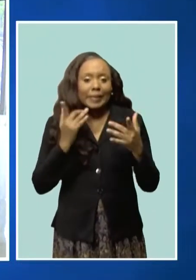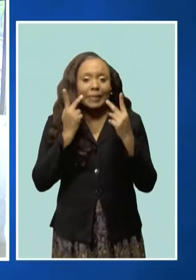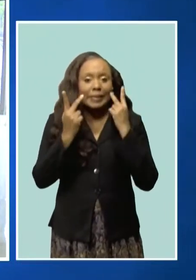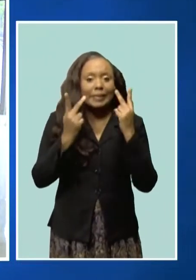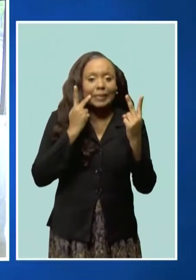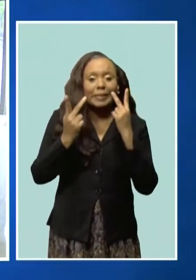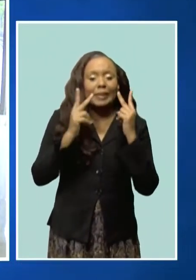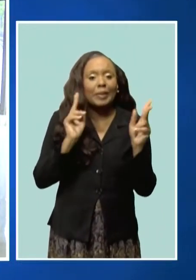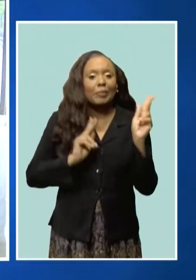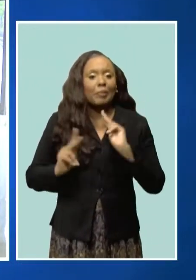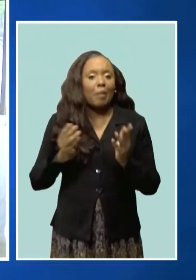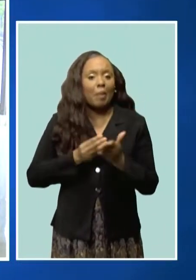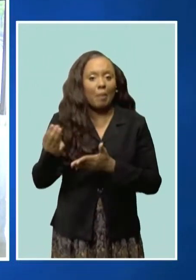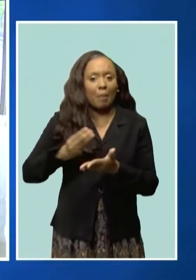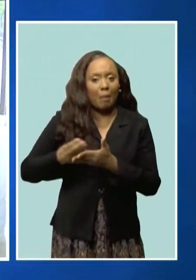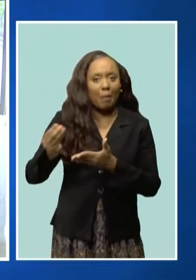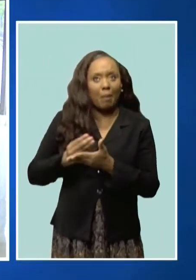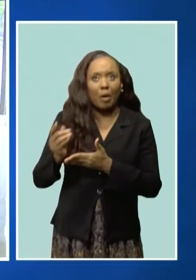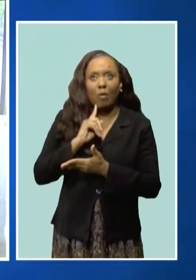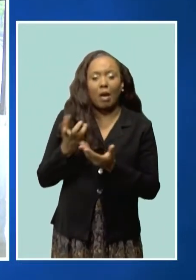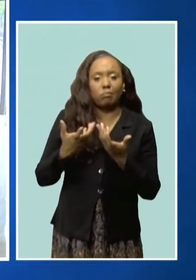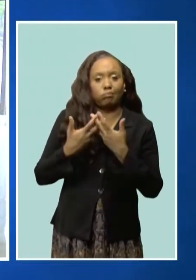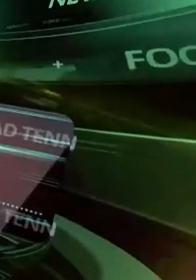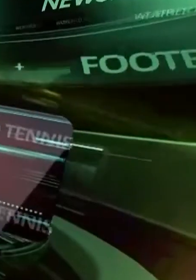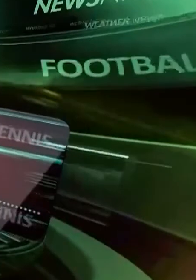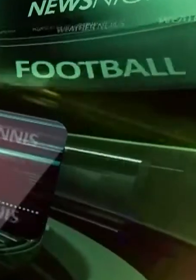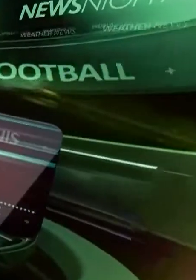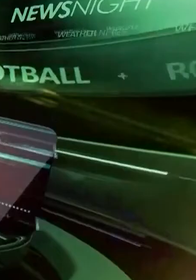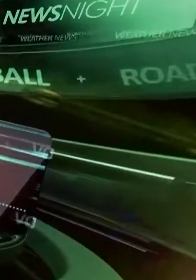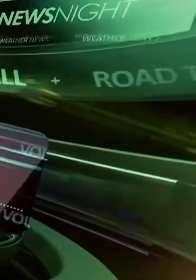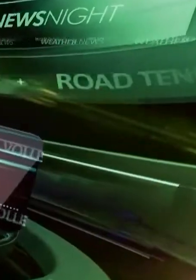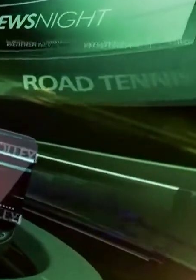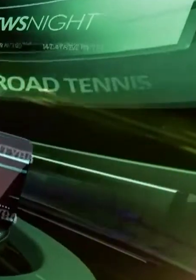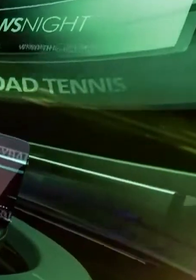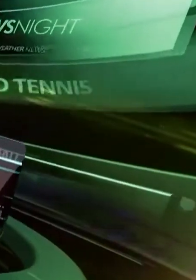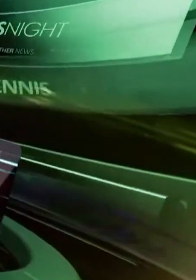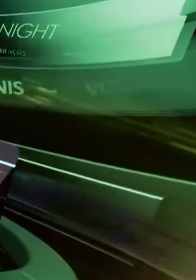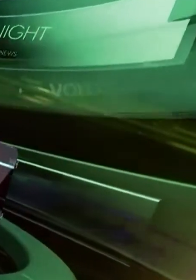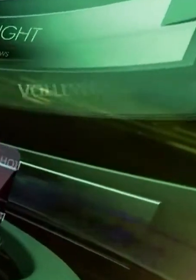this model doing well and fitting into the industry.